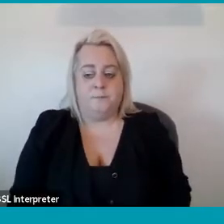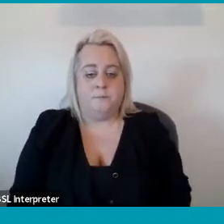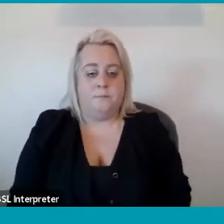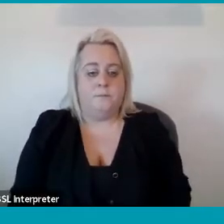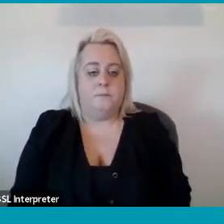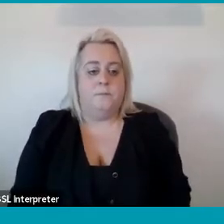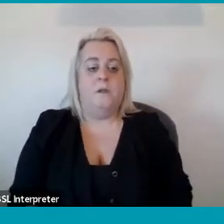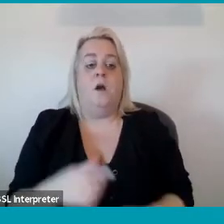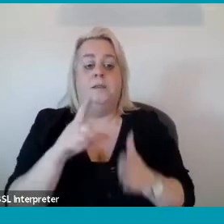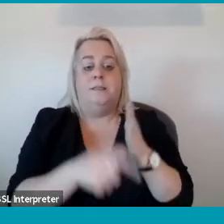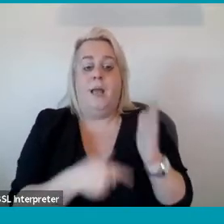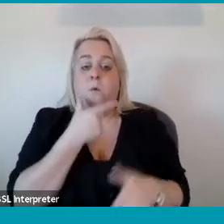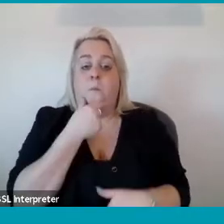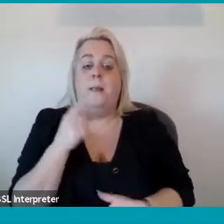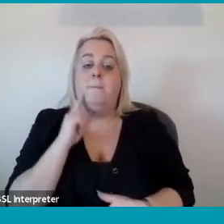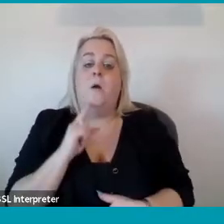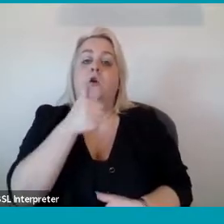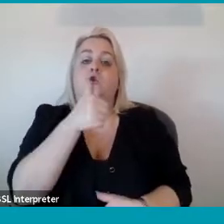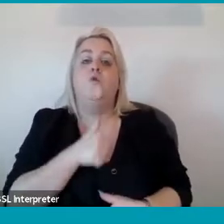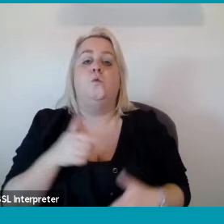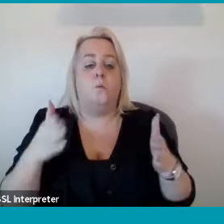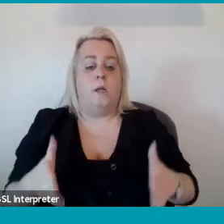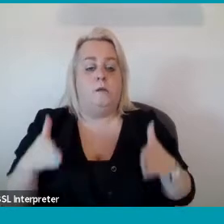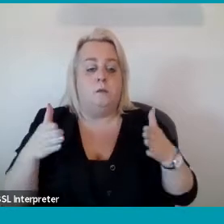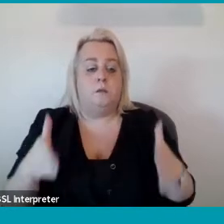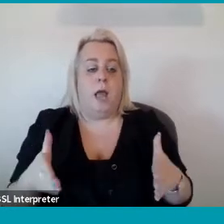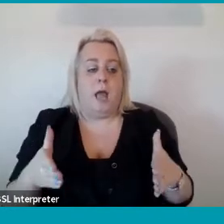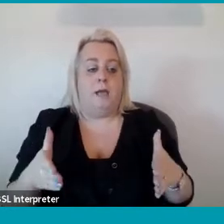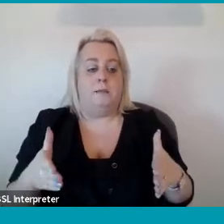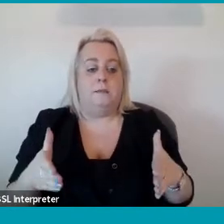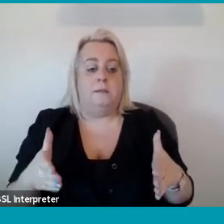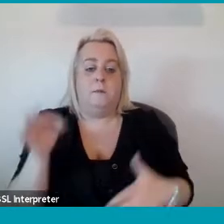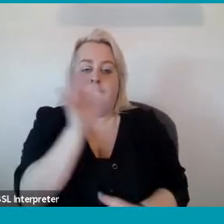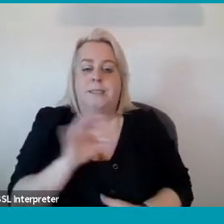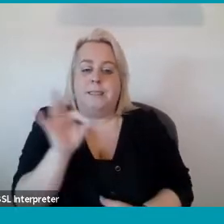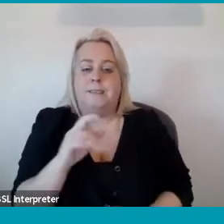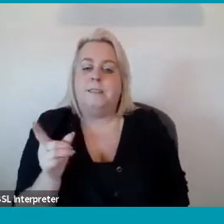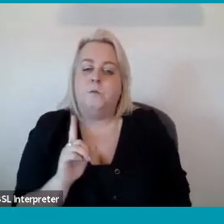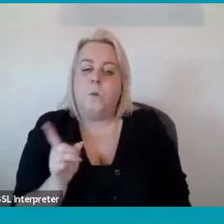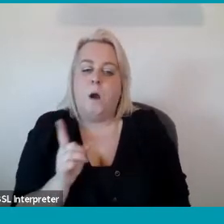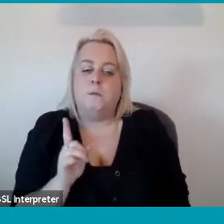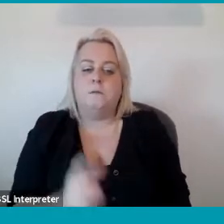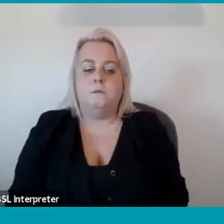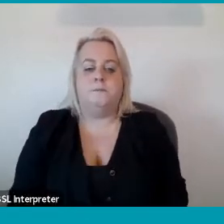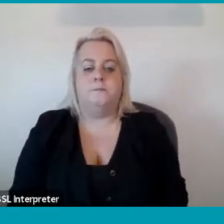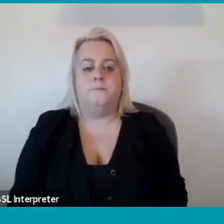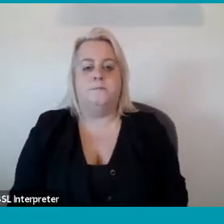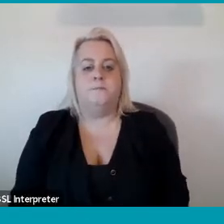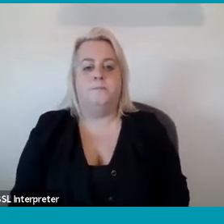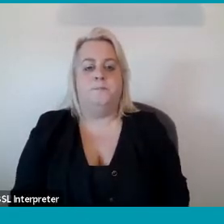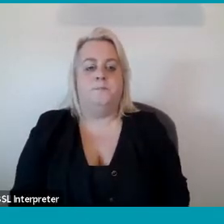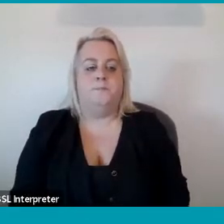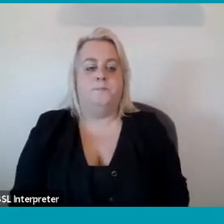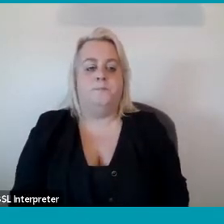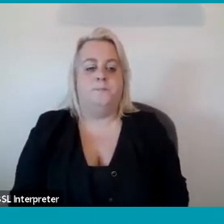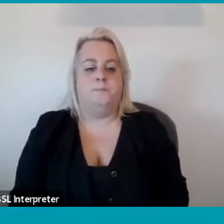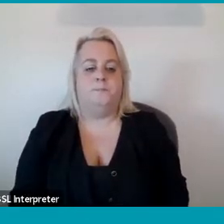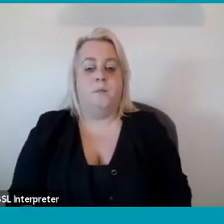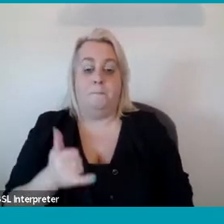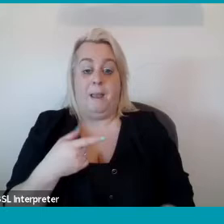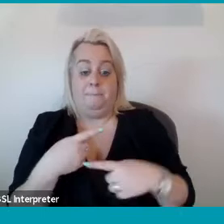many people as a percentage do you think use wheelchairs? Again, it might be something that this group